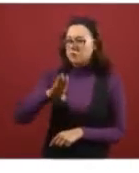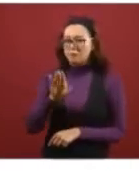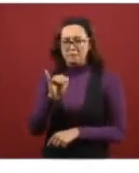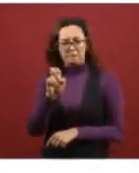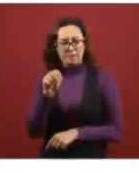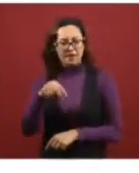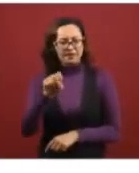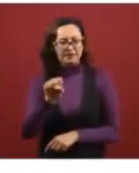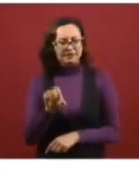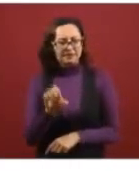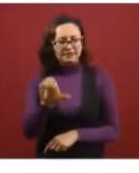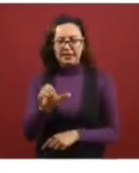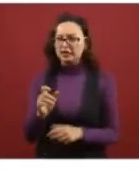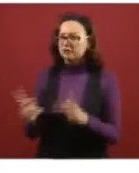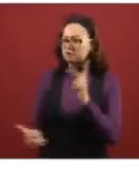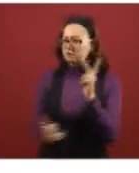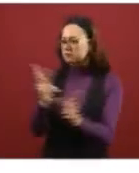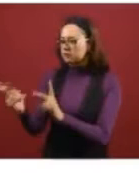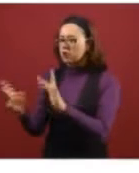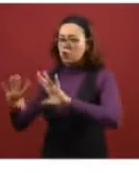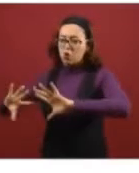identificar un universo adicional de